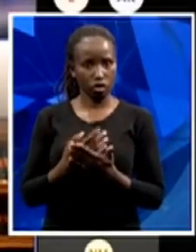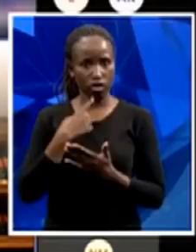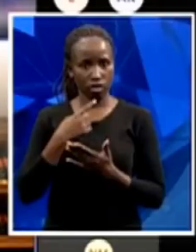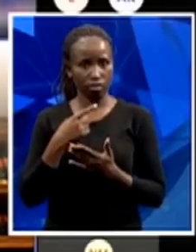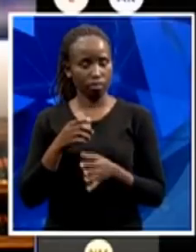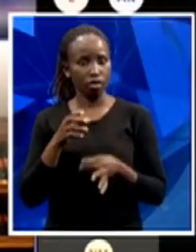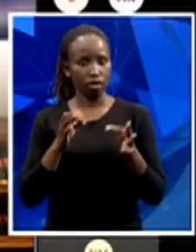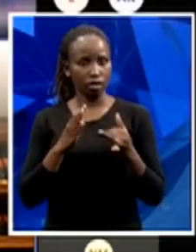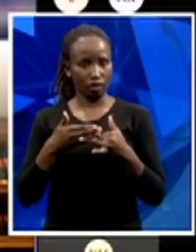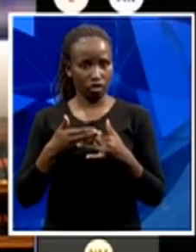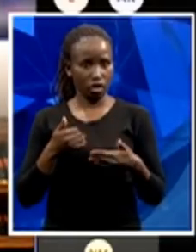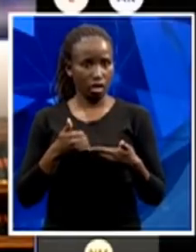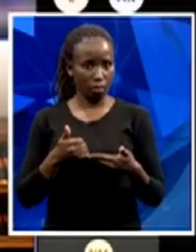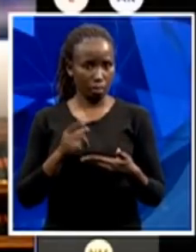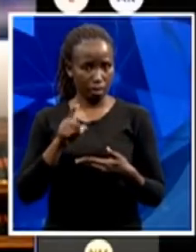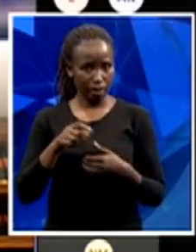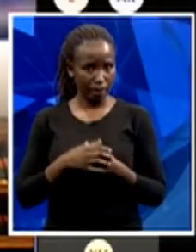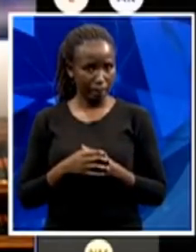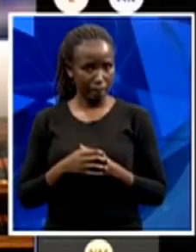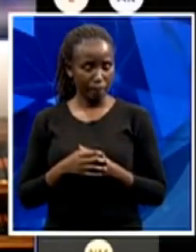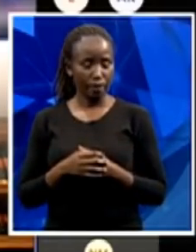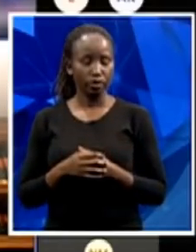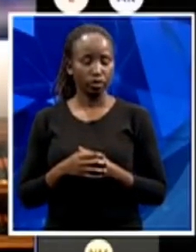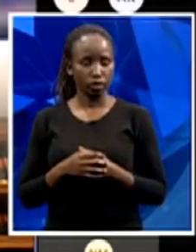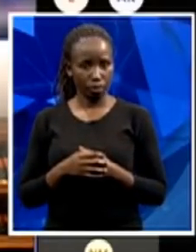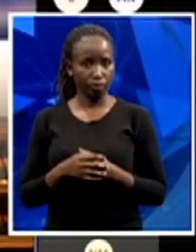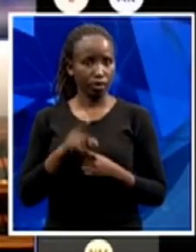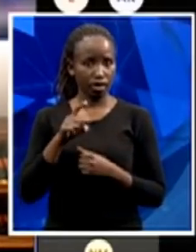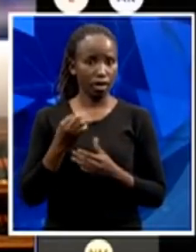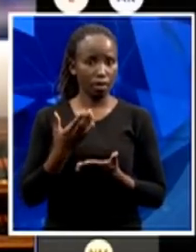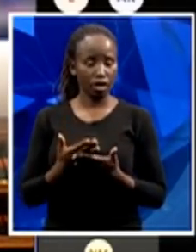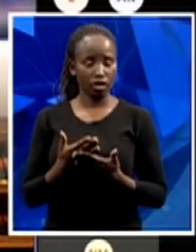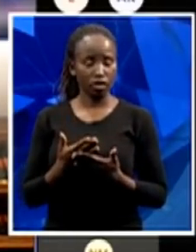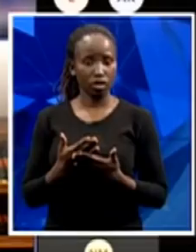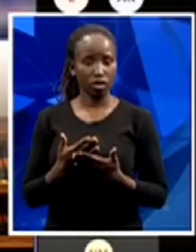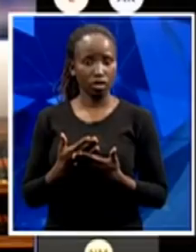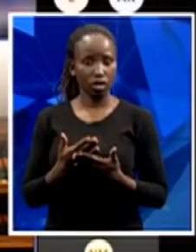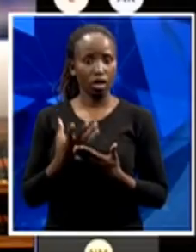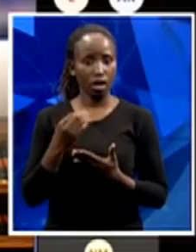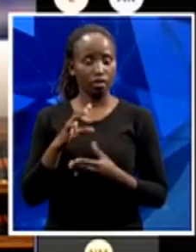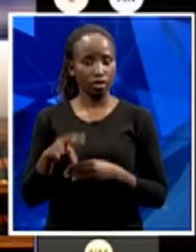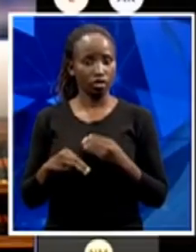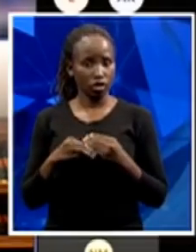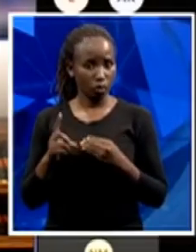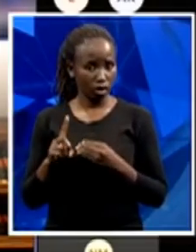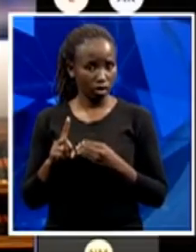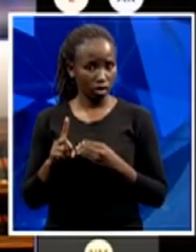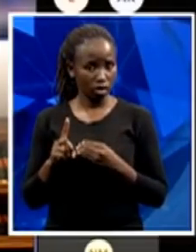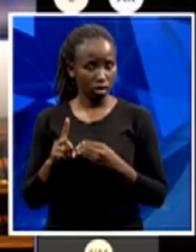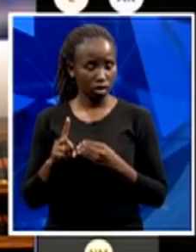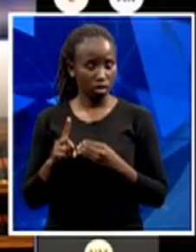So much so for the application of Mr. Mawere. In addition to the application for intervention, there is also